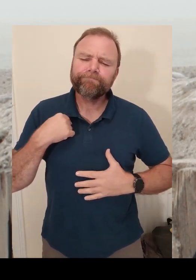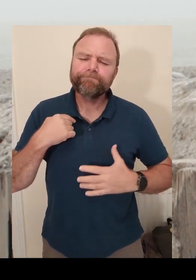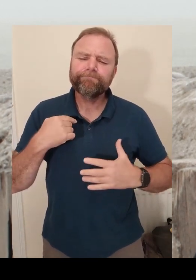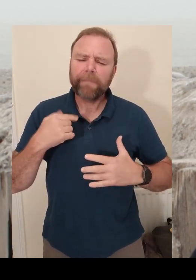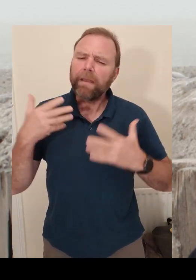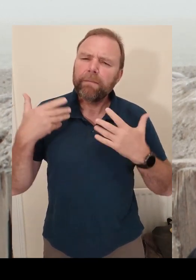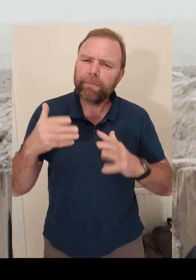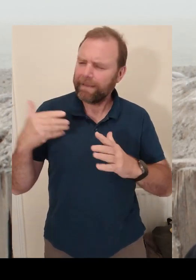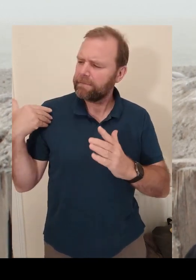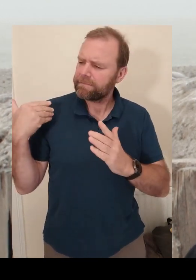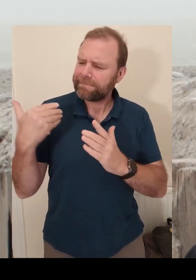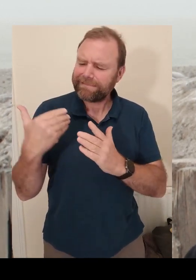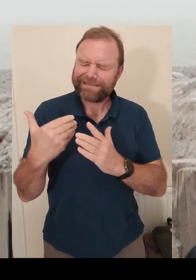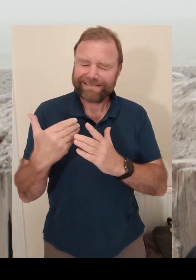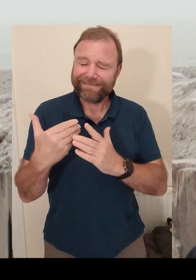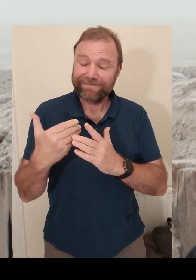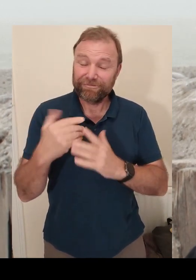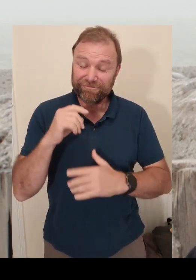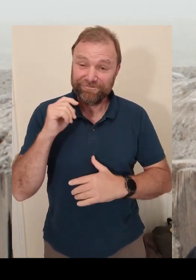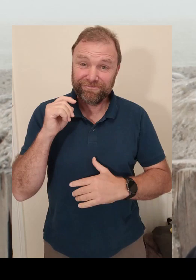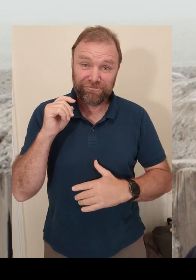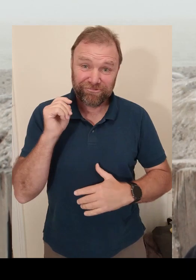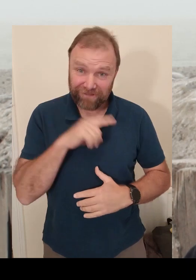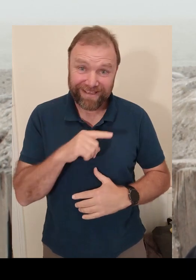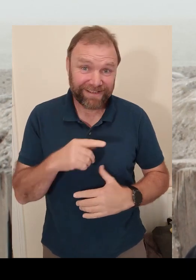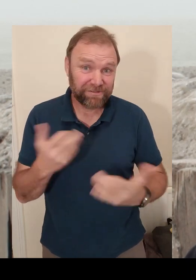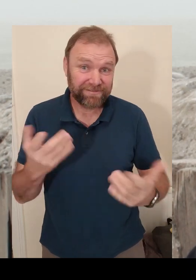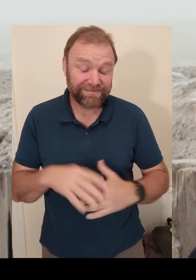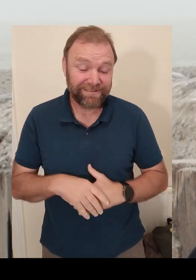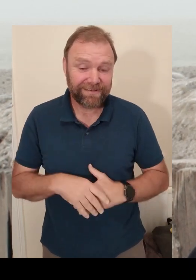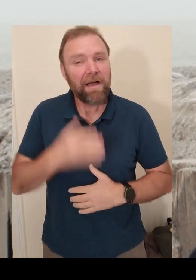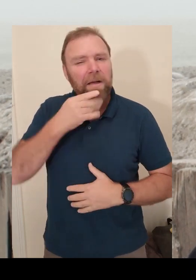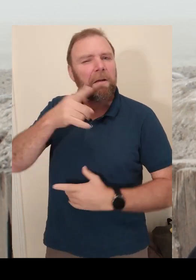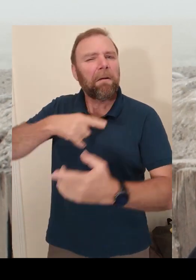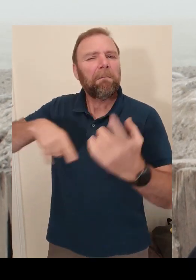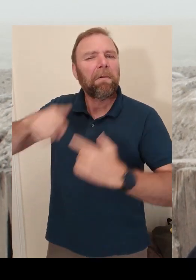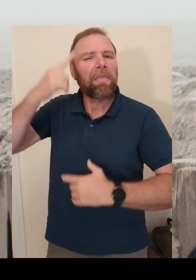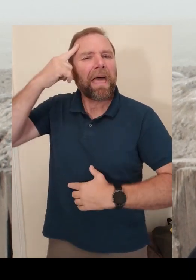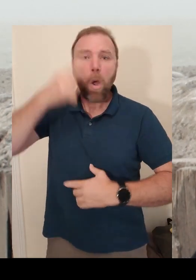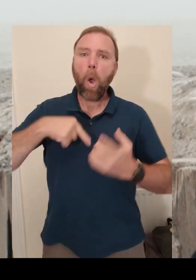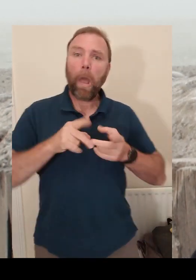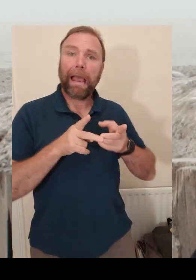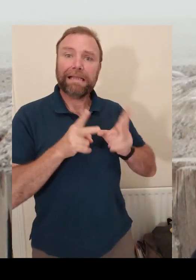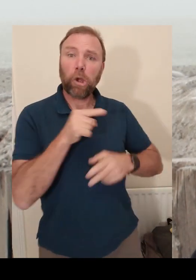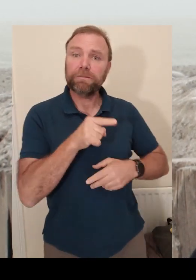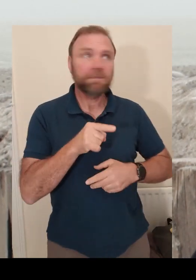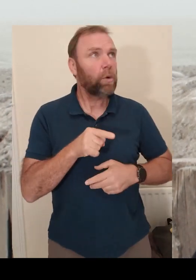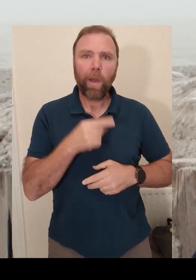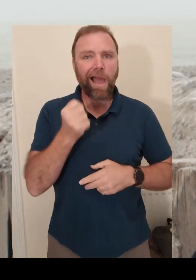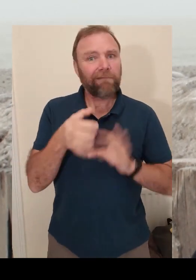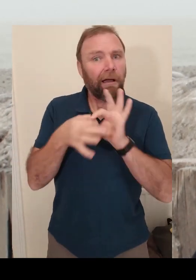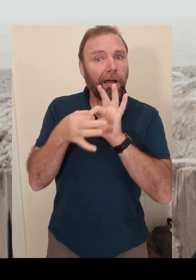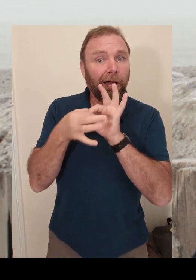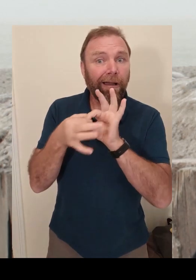I think it has been slightly bizarre in the sense that people have assumed that we